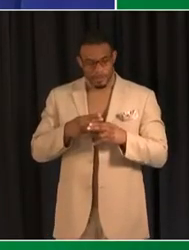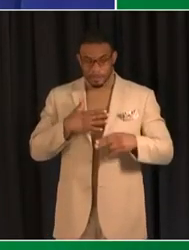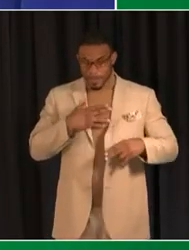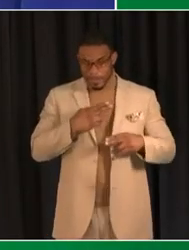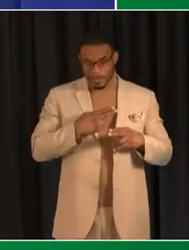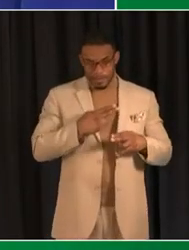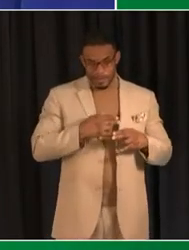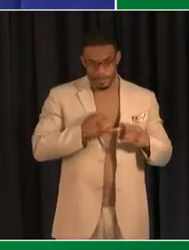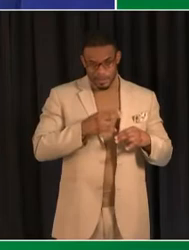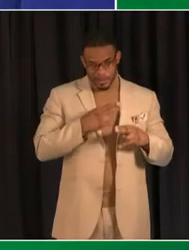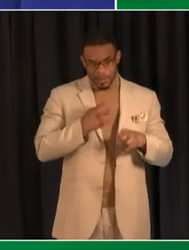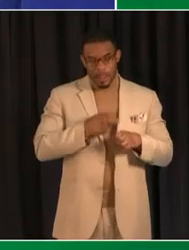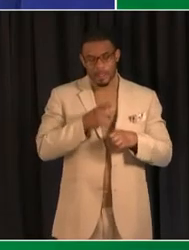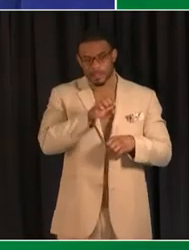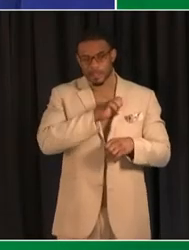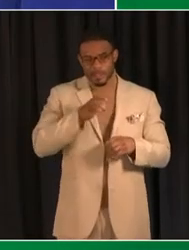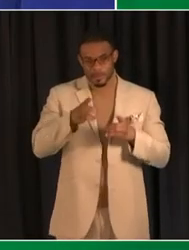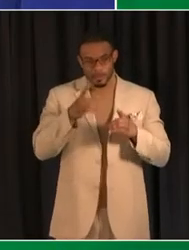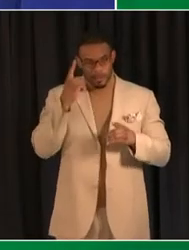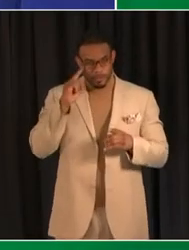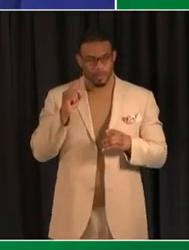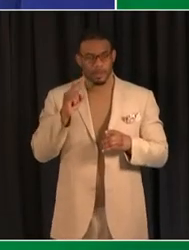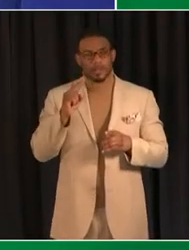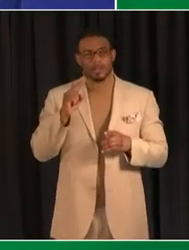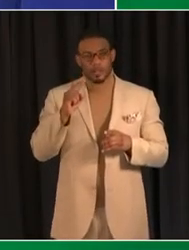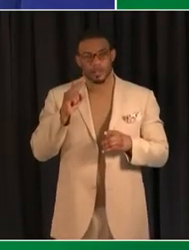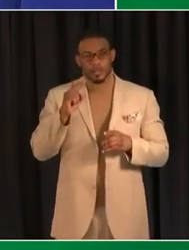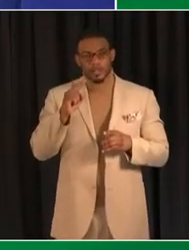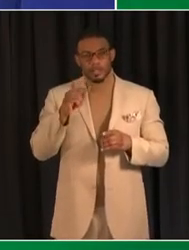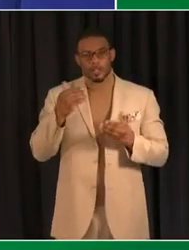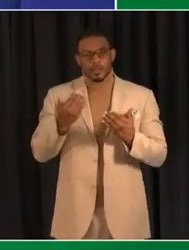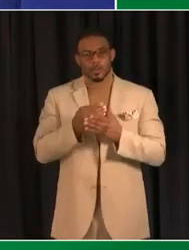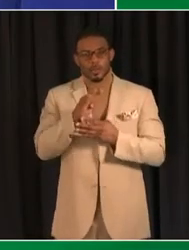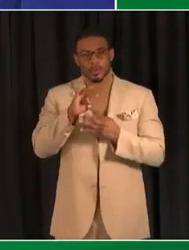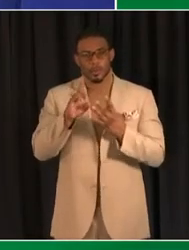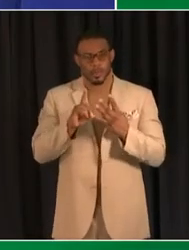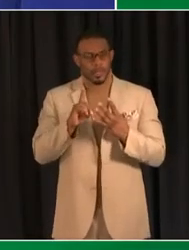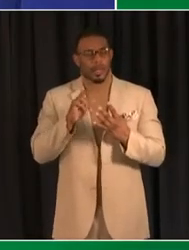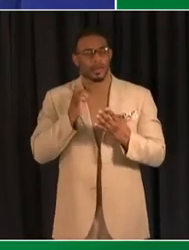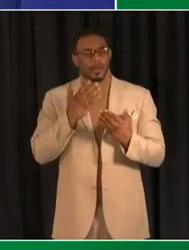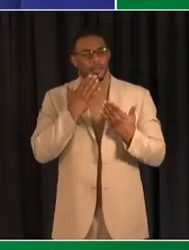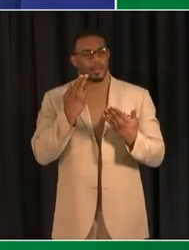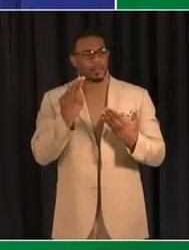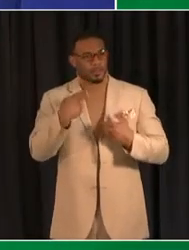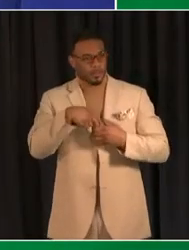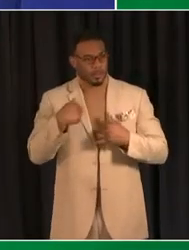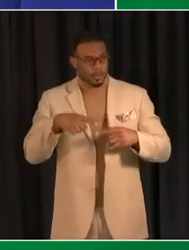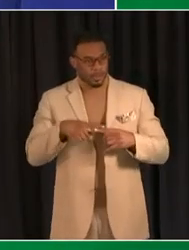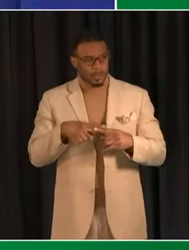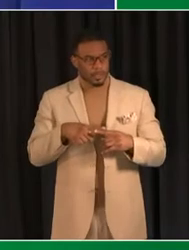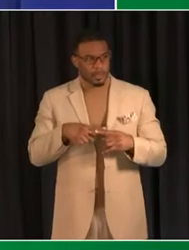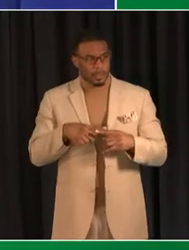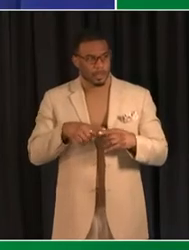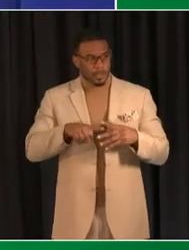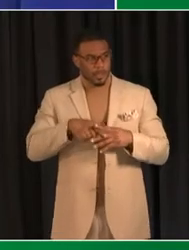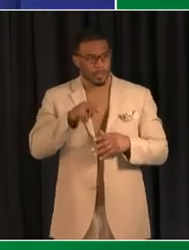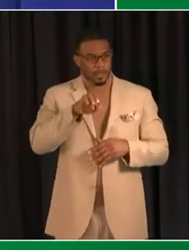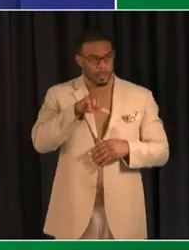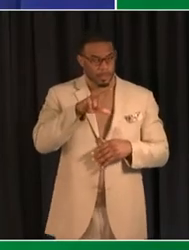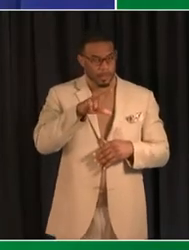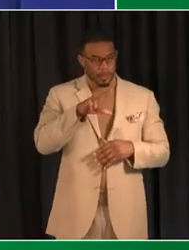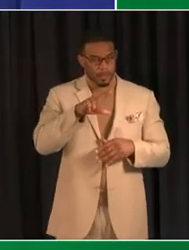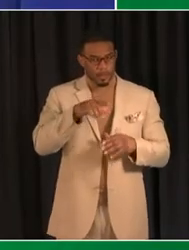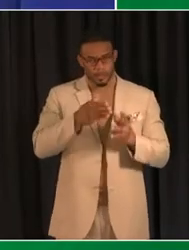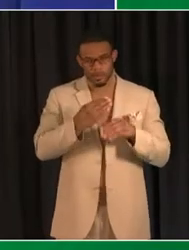you understand, who's the Executive Director of the Golden Triangle BID. So I want to thank them both for joining us, and I'll go with Neil Albert